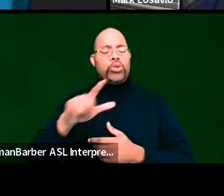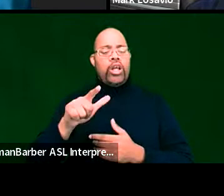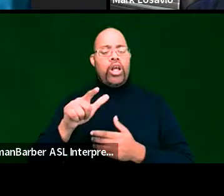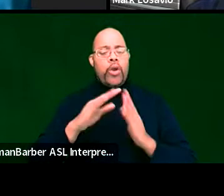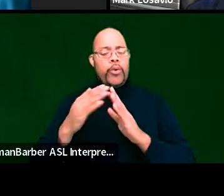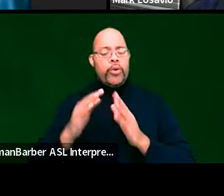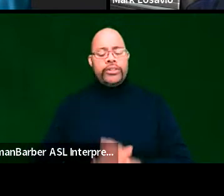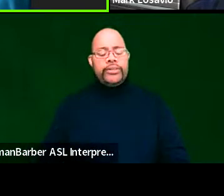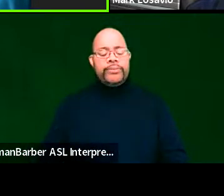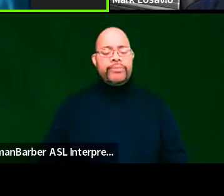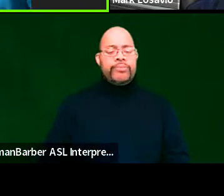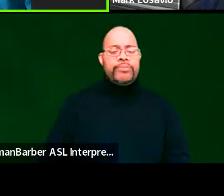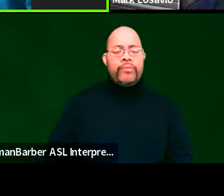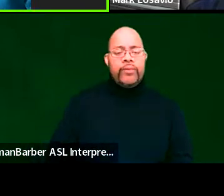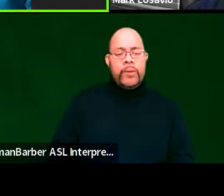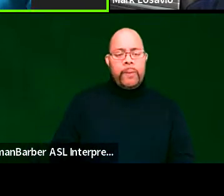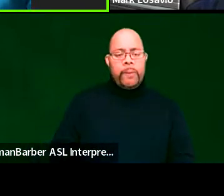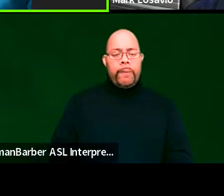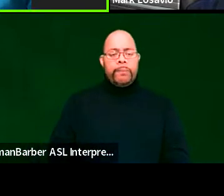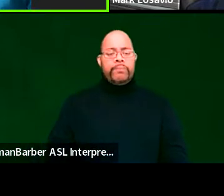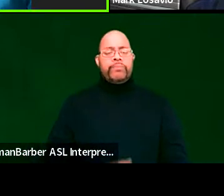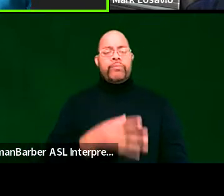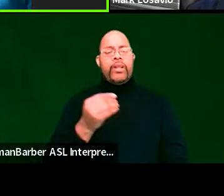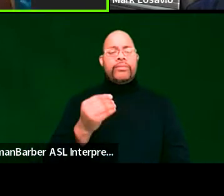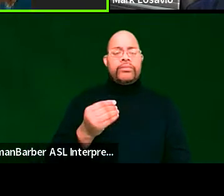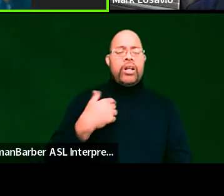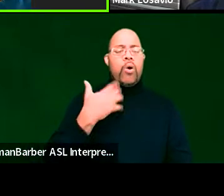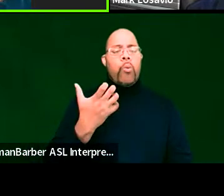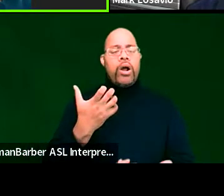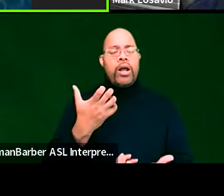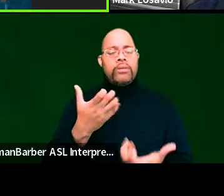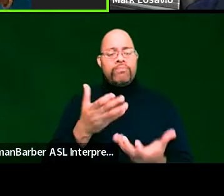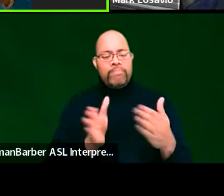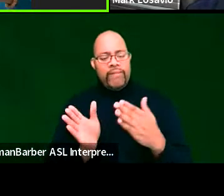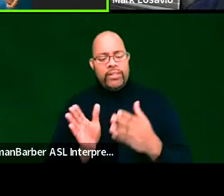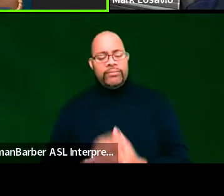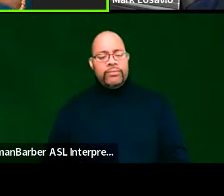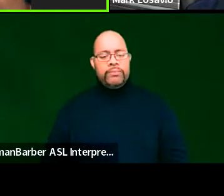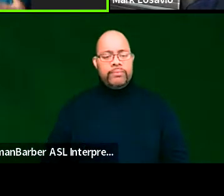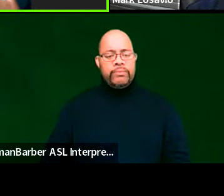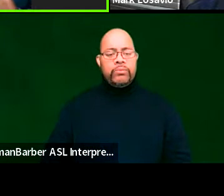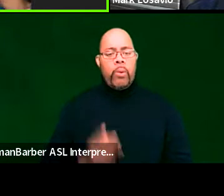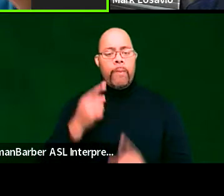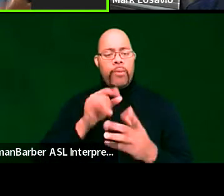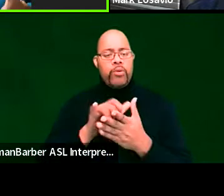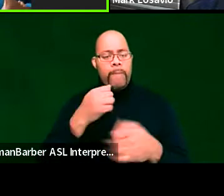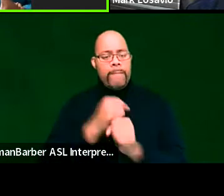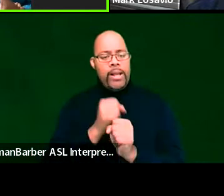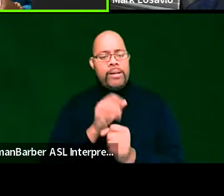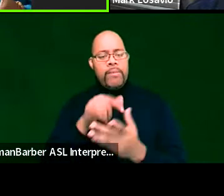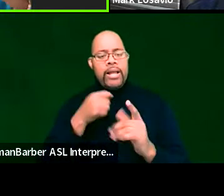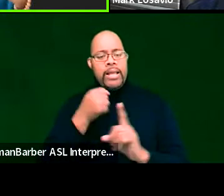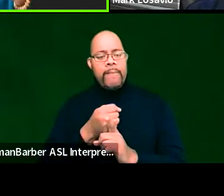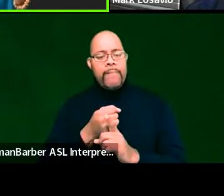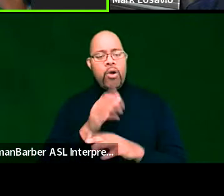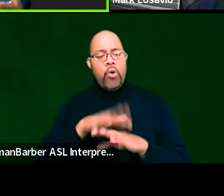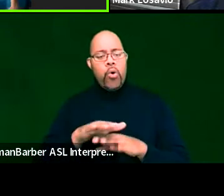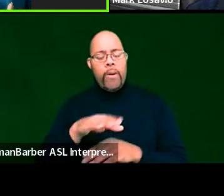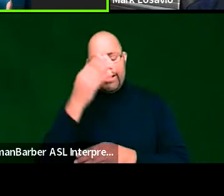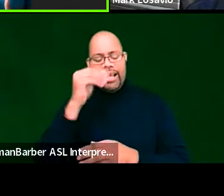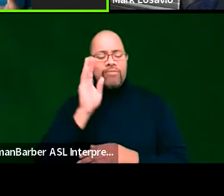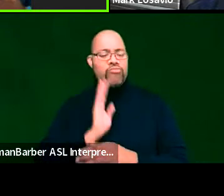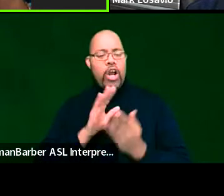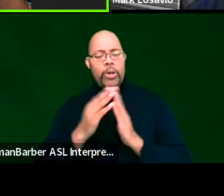communities there. Right. And I want to kind of pivot off one of the points that you made about the impact on your Black and